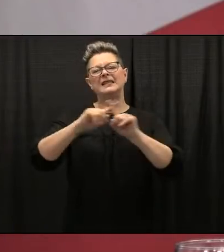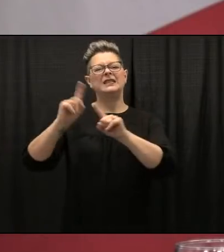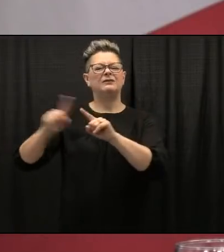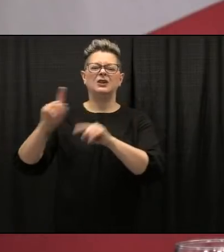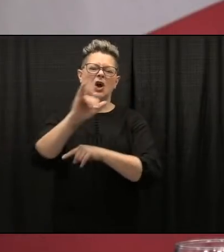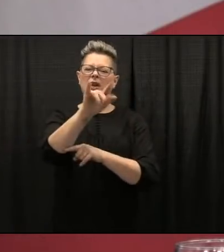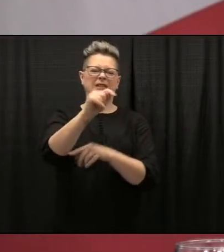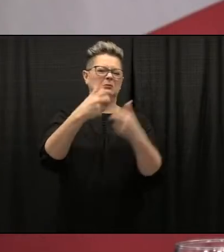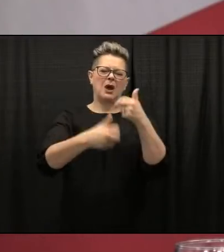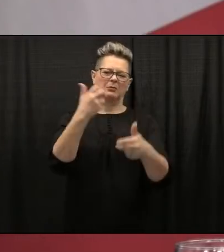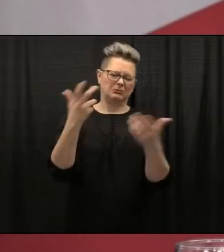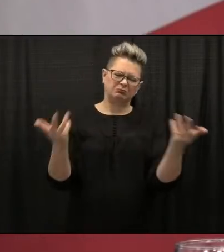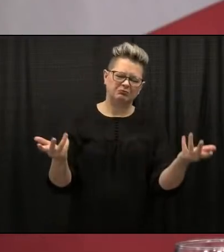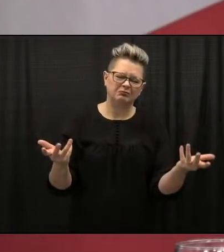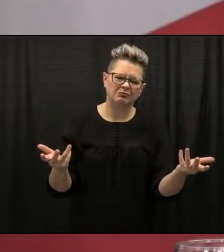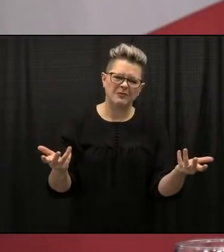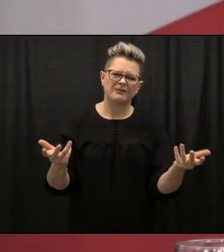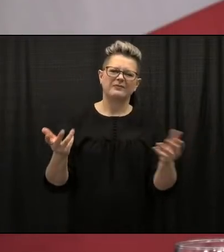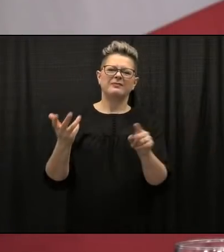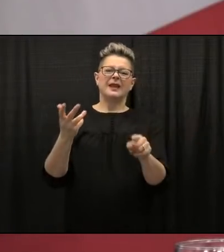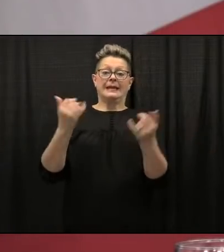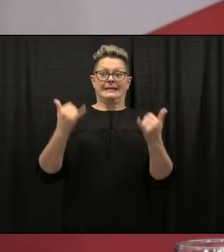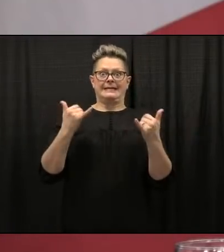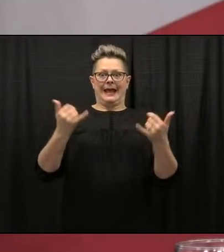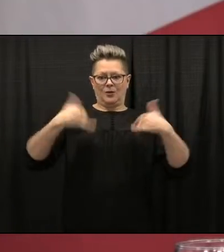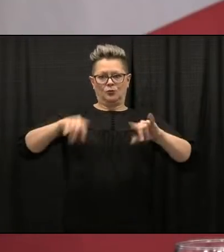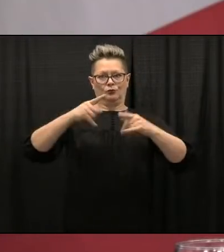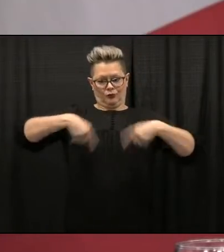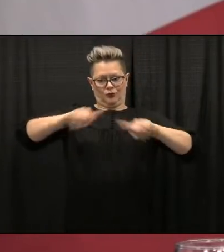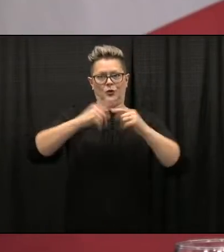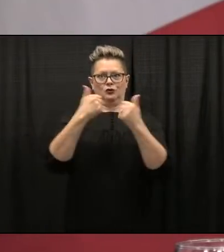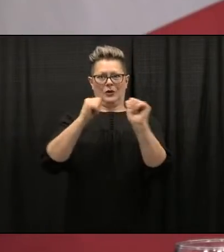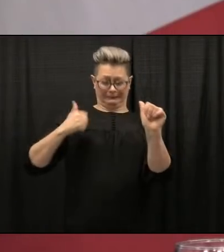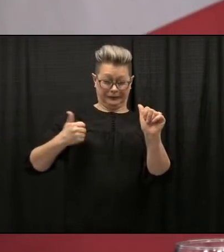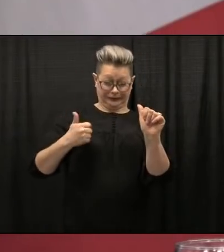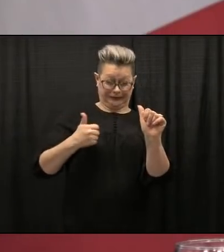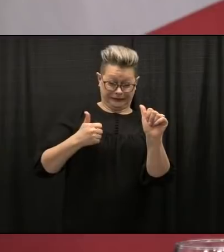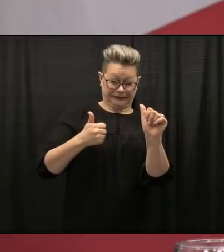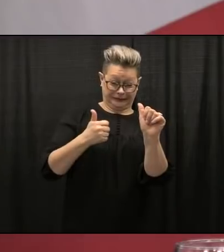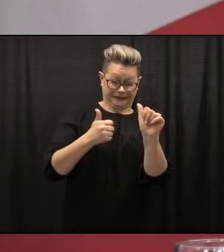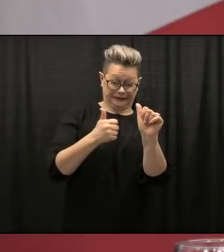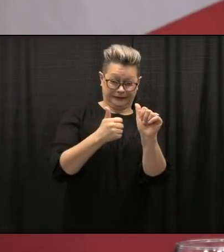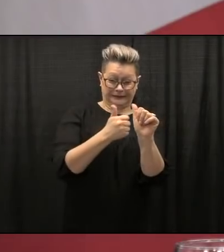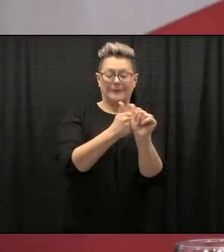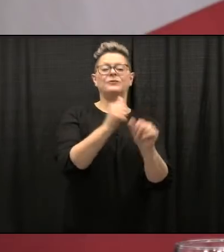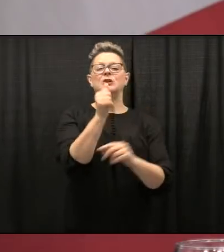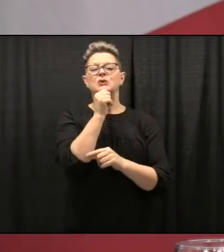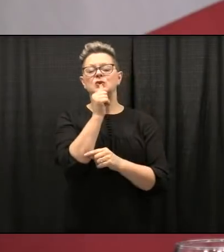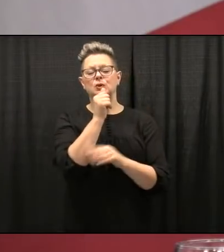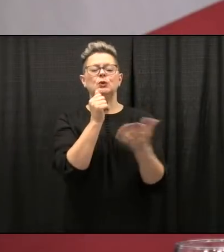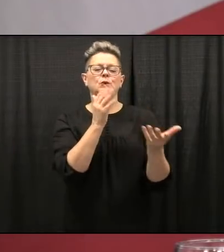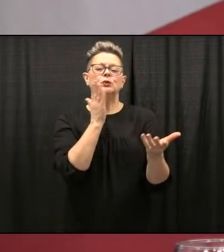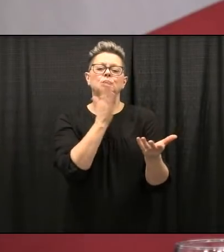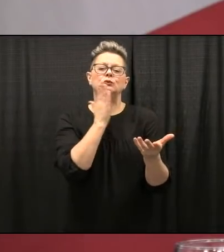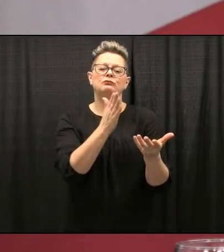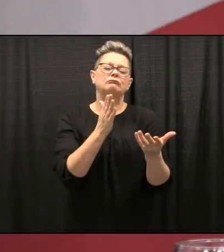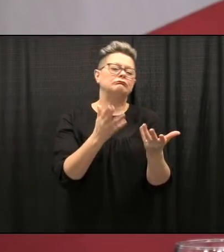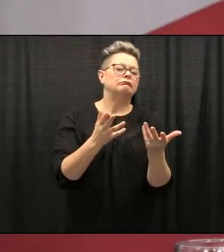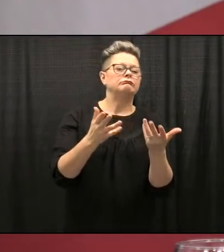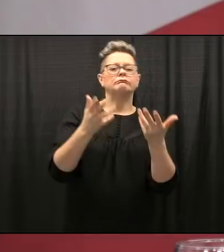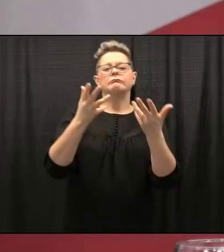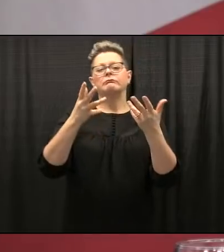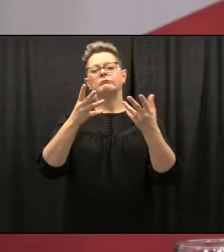around IT at the time. We are working our way through that, and we should have that completed and that backlog managed by the end of